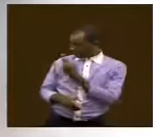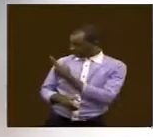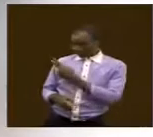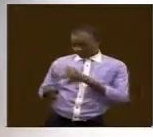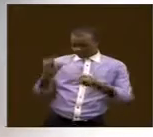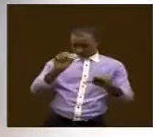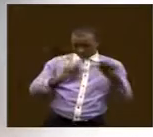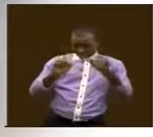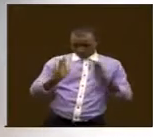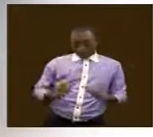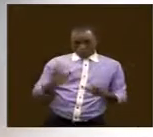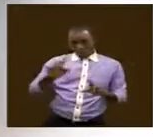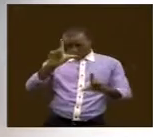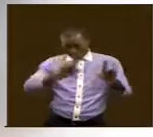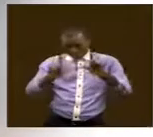a scientist,